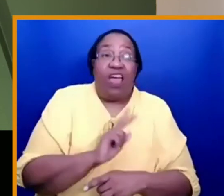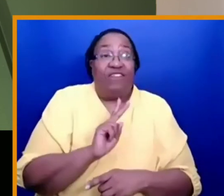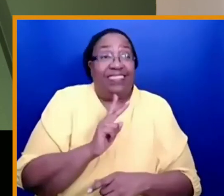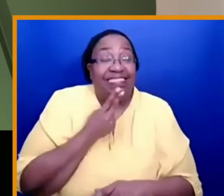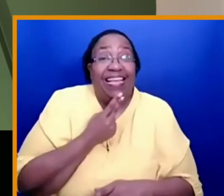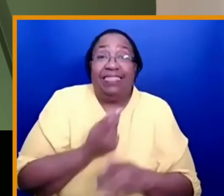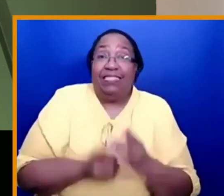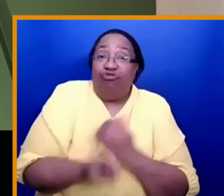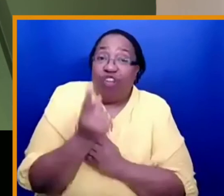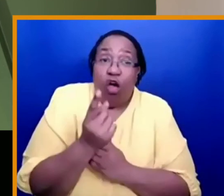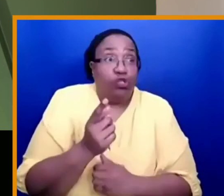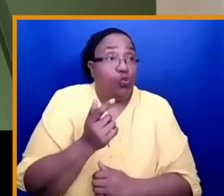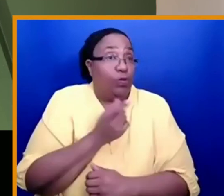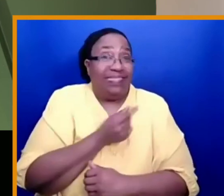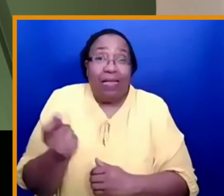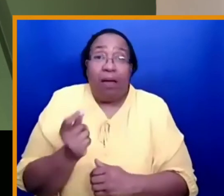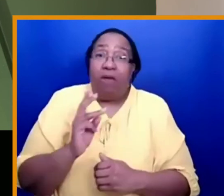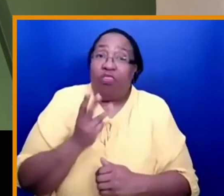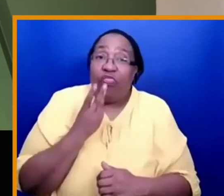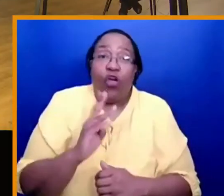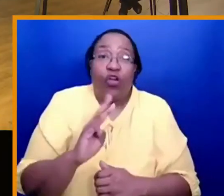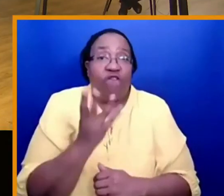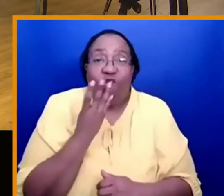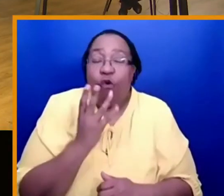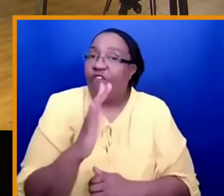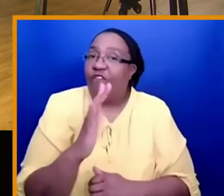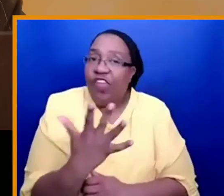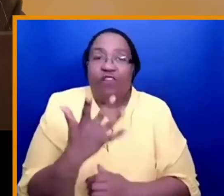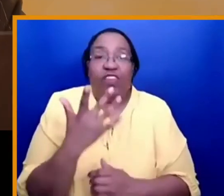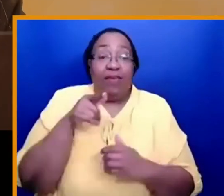don't give up on people. Please vote for it. Thank you.